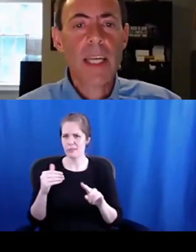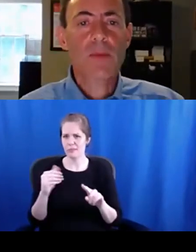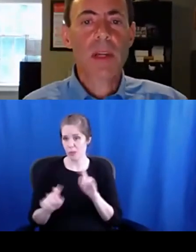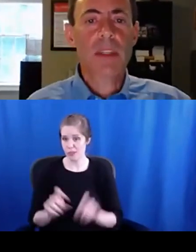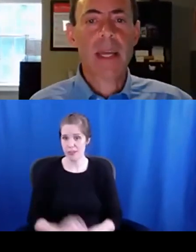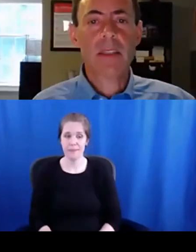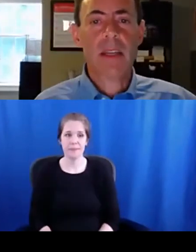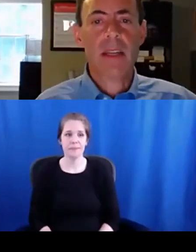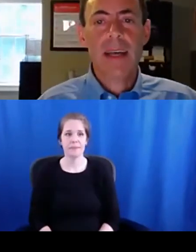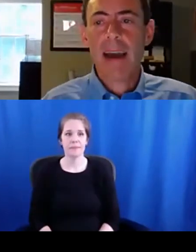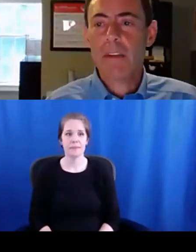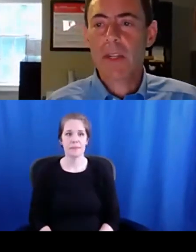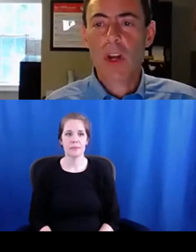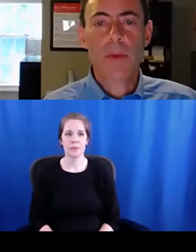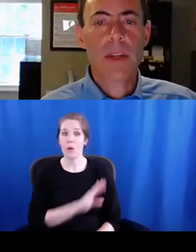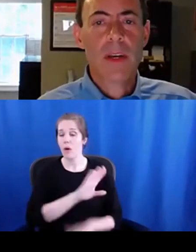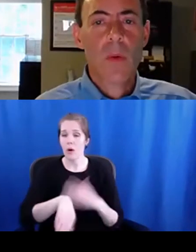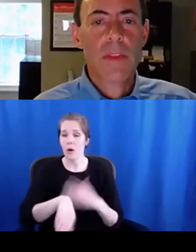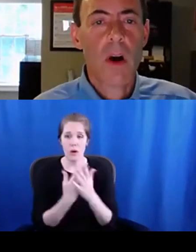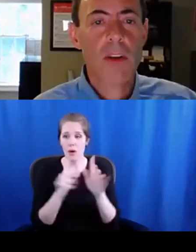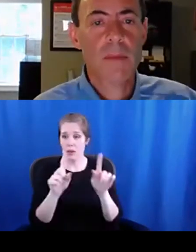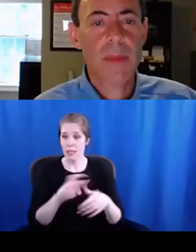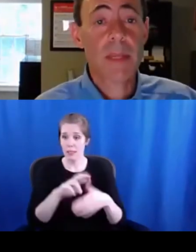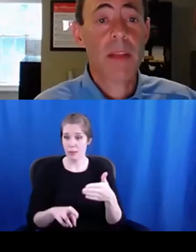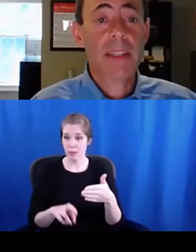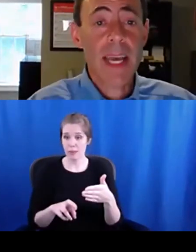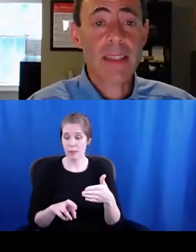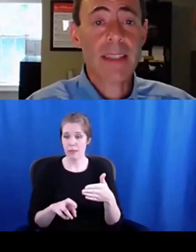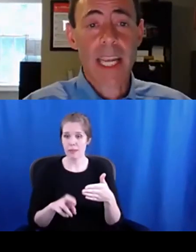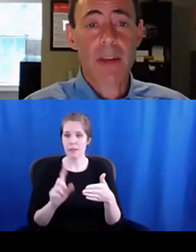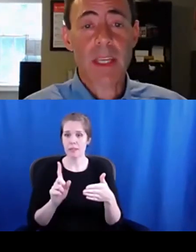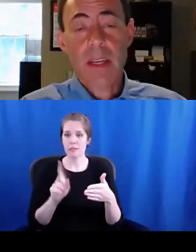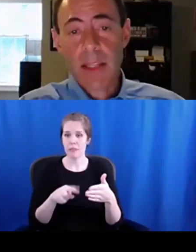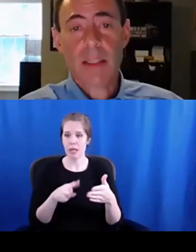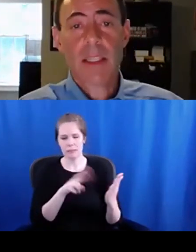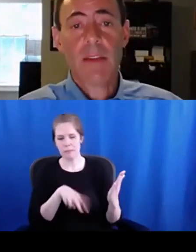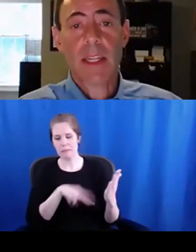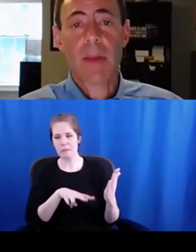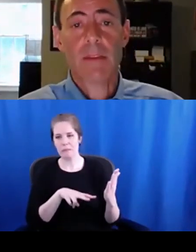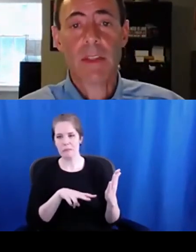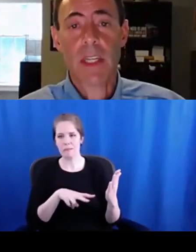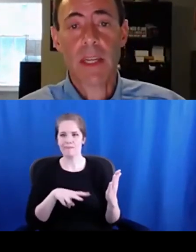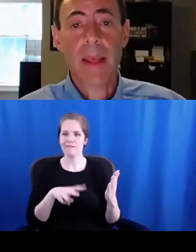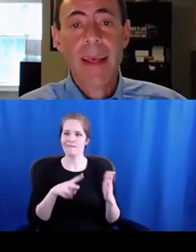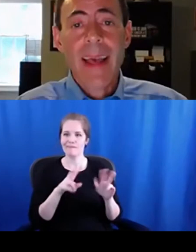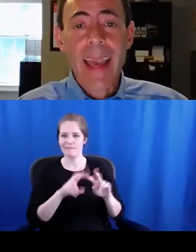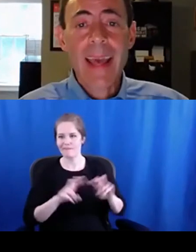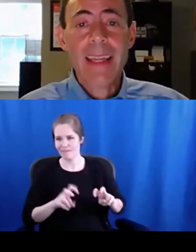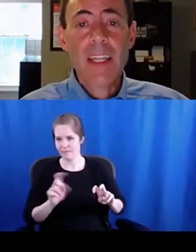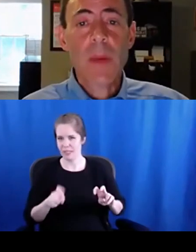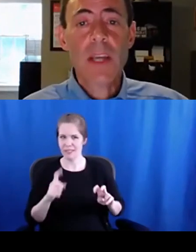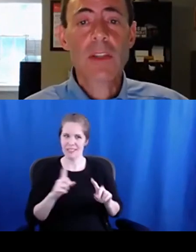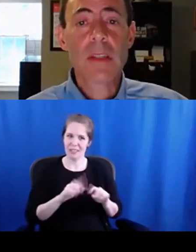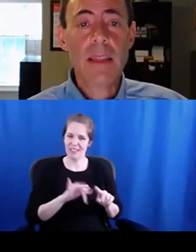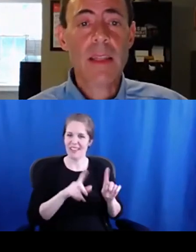test results in medicine have to be interpreted with caution based upon the test's accuracy, sensitivity, and specificity, and